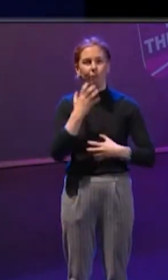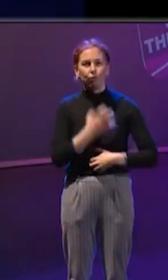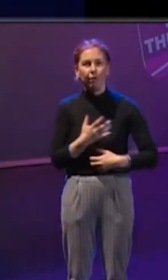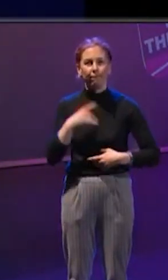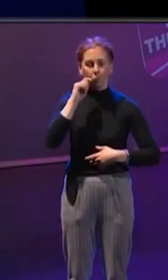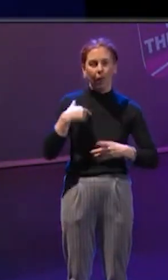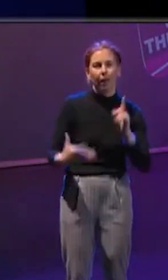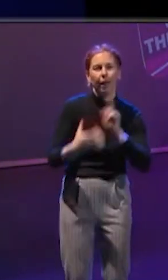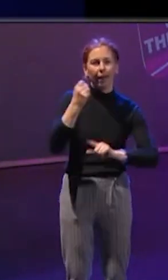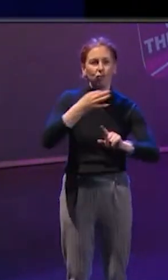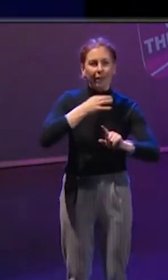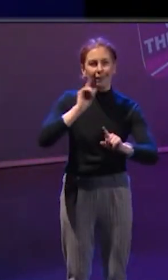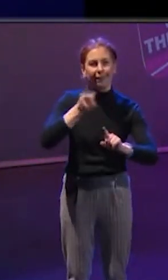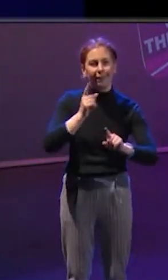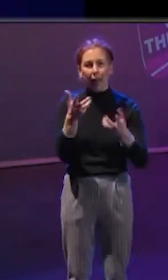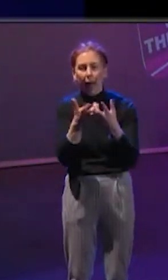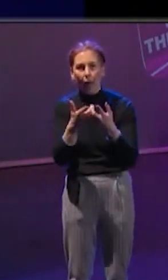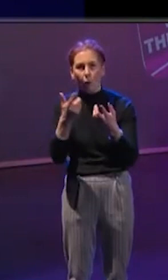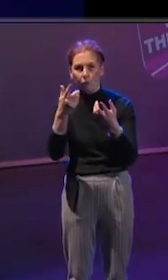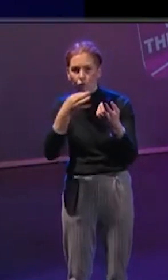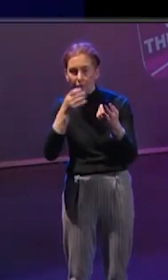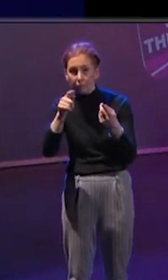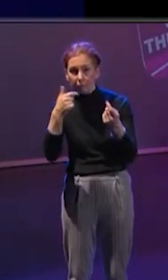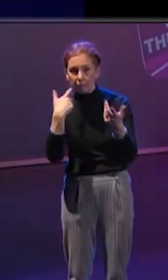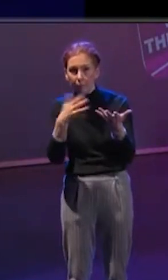doesn't pay off. I think for me, the events of the last